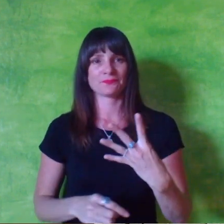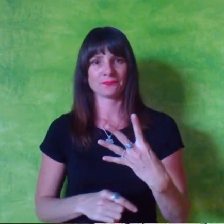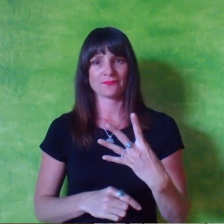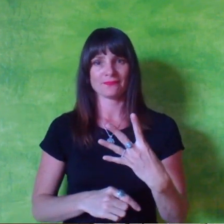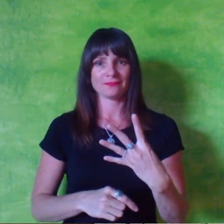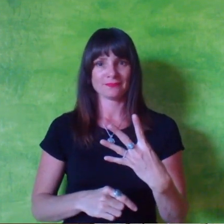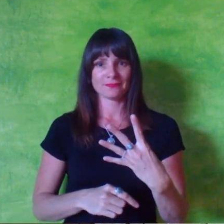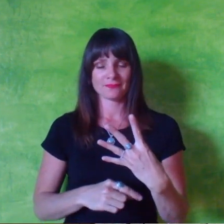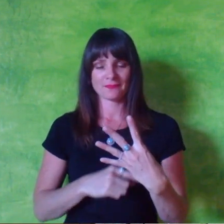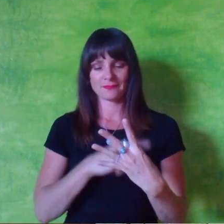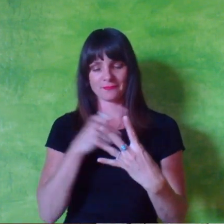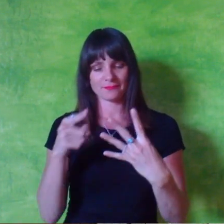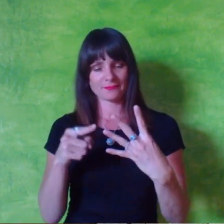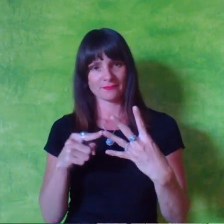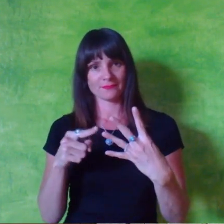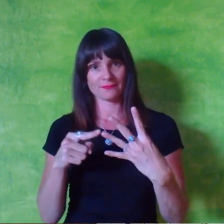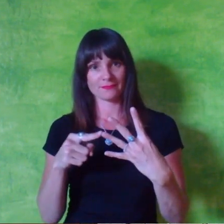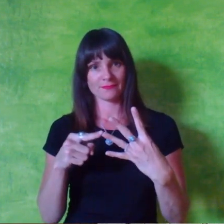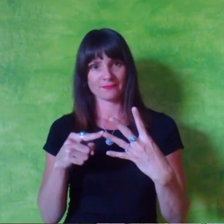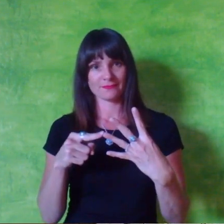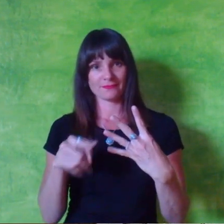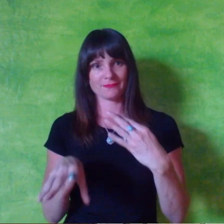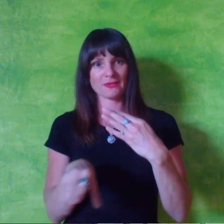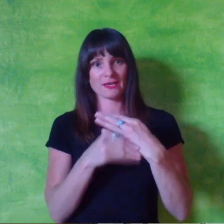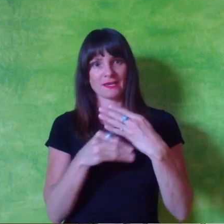add about